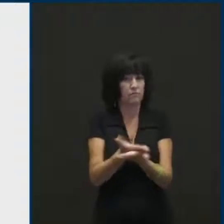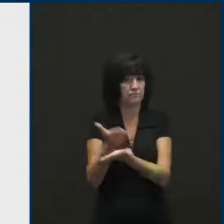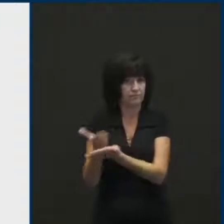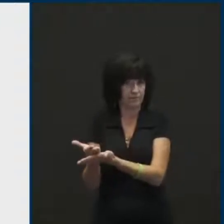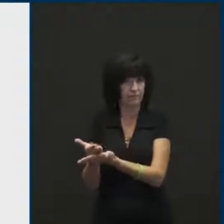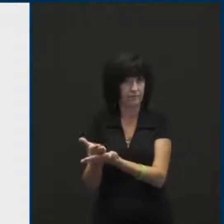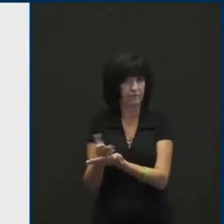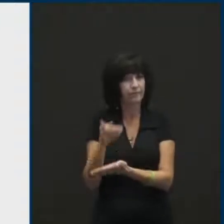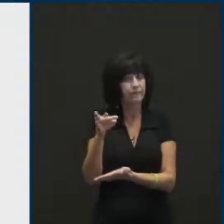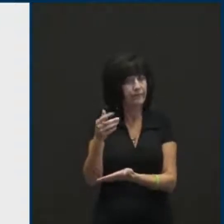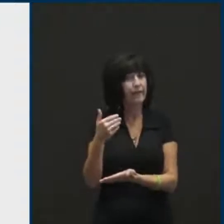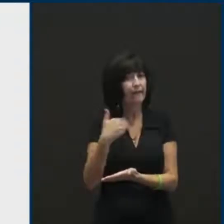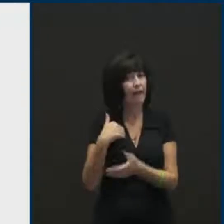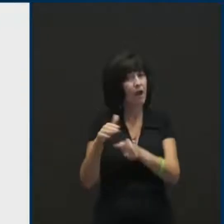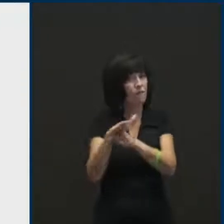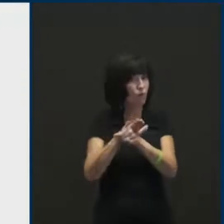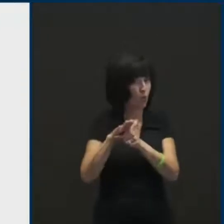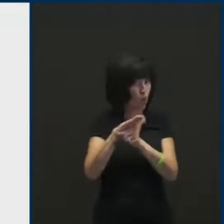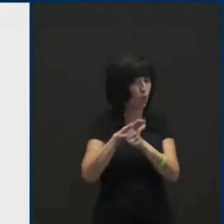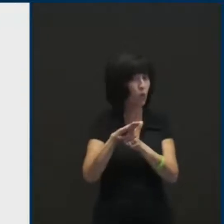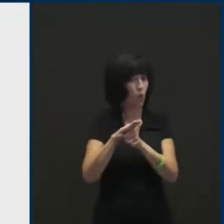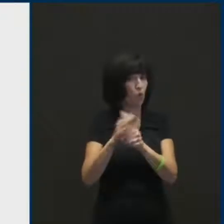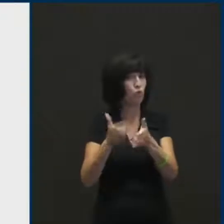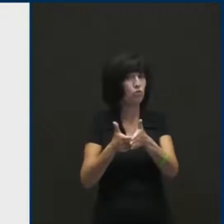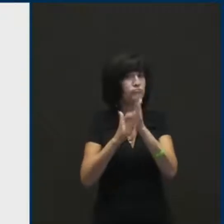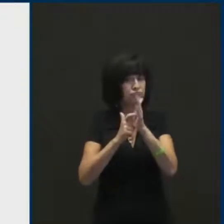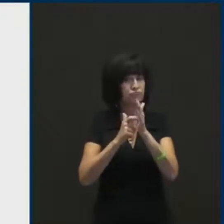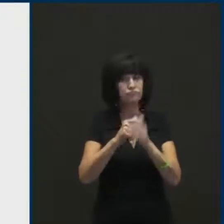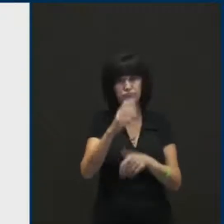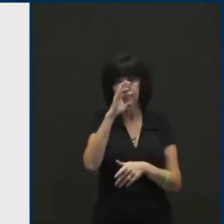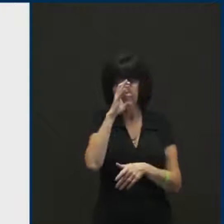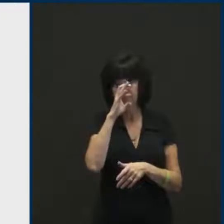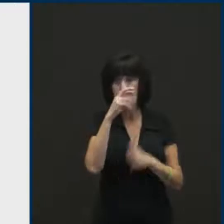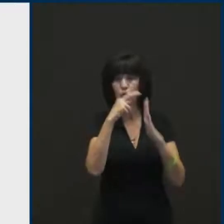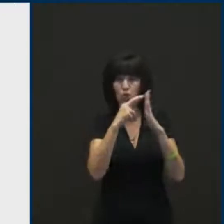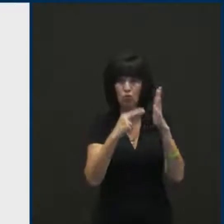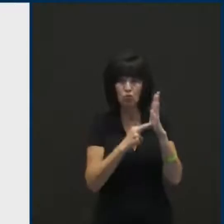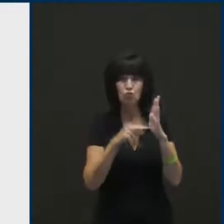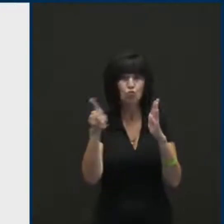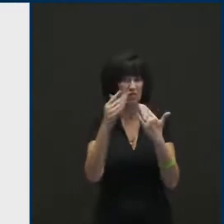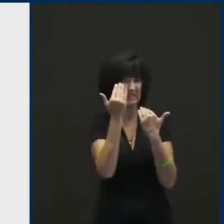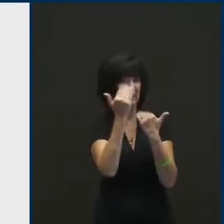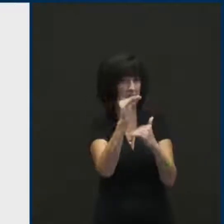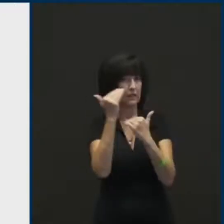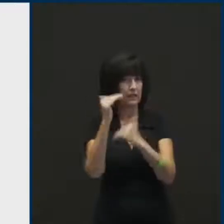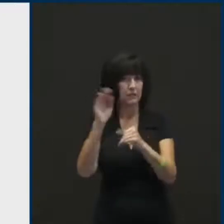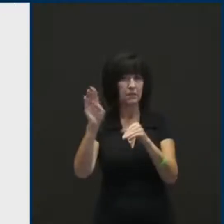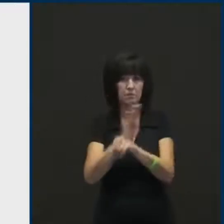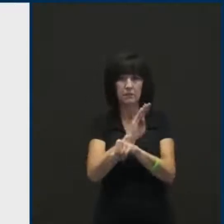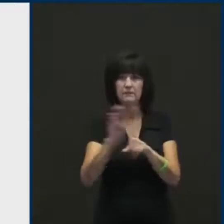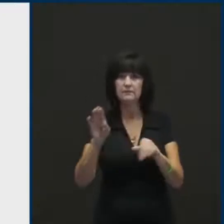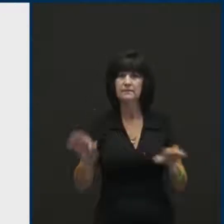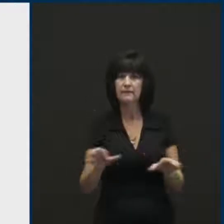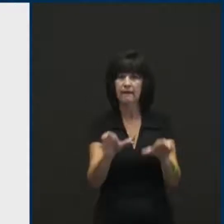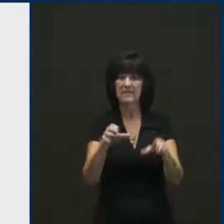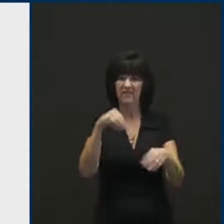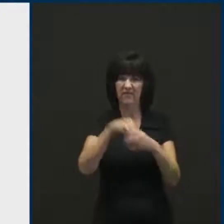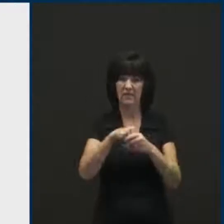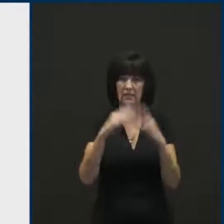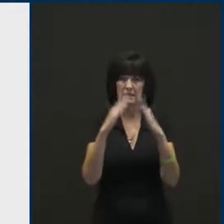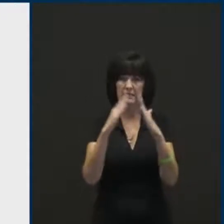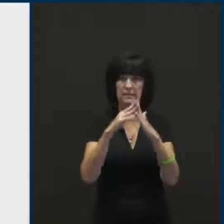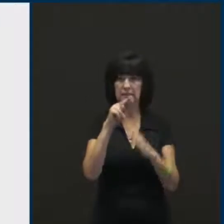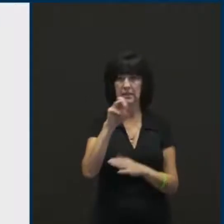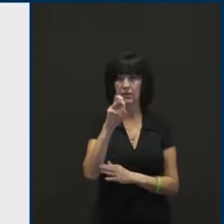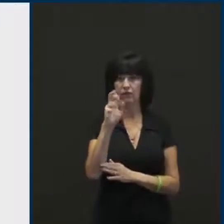local ordinances that restrict business activity in the city of Newark based on some of